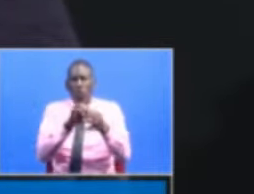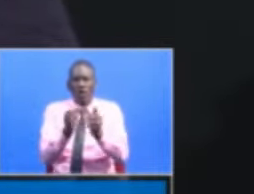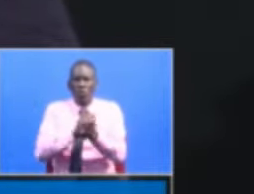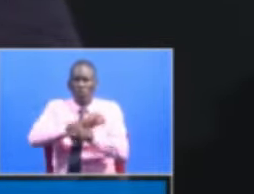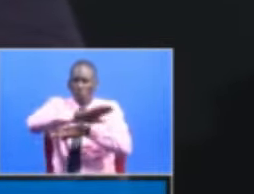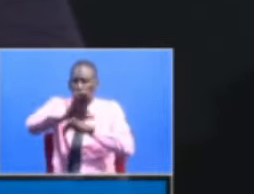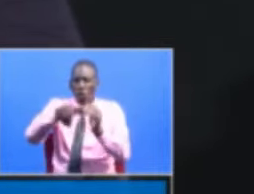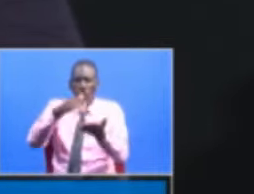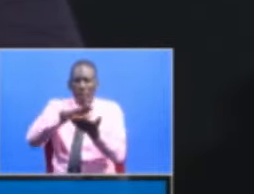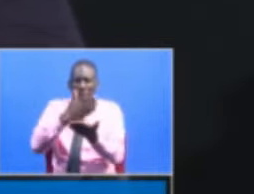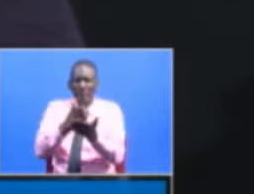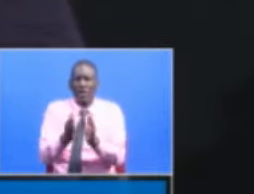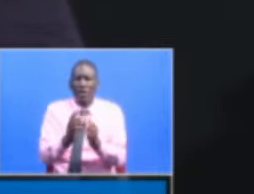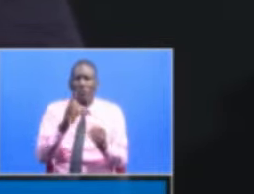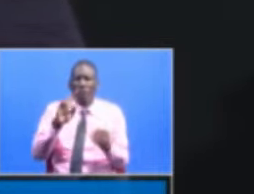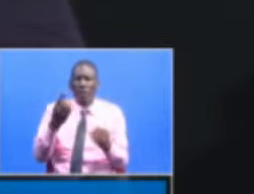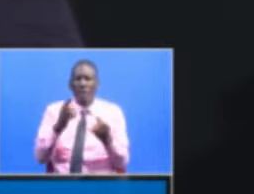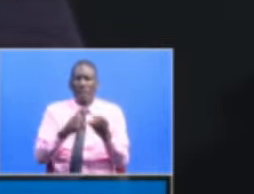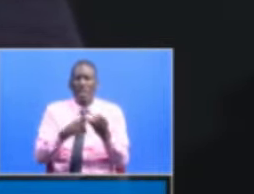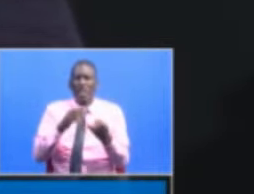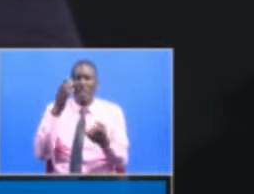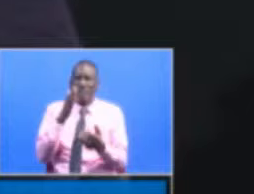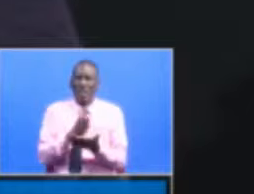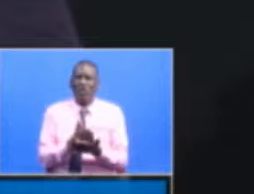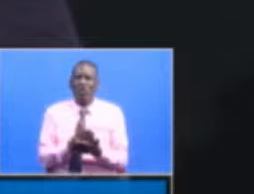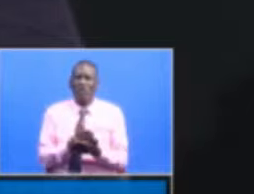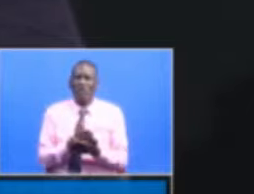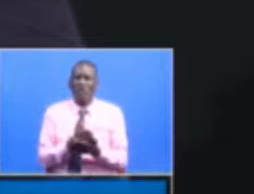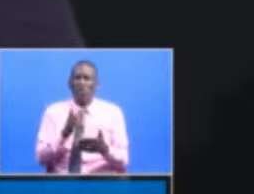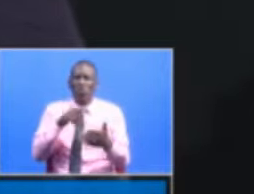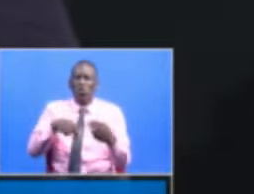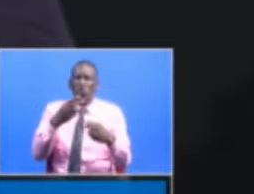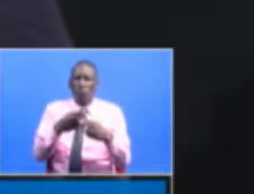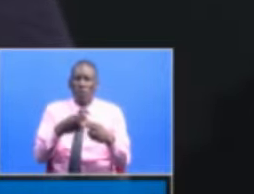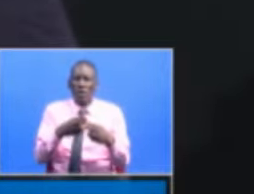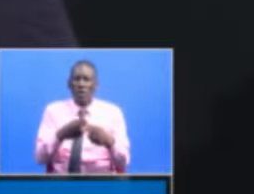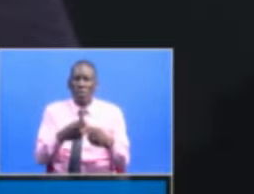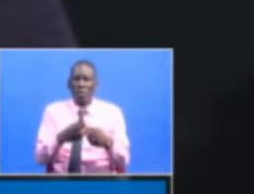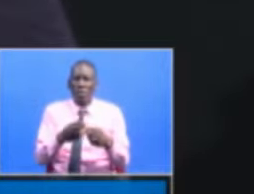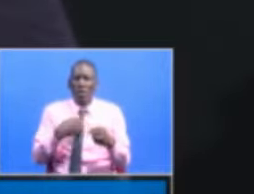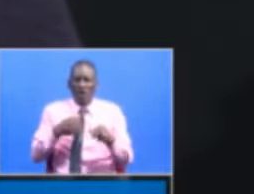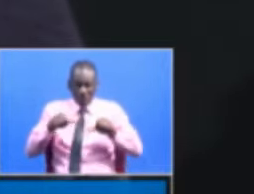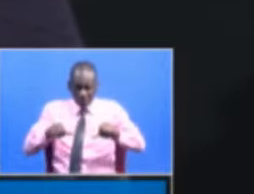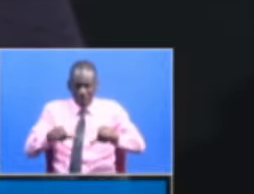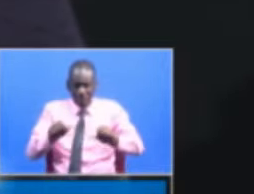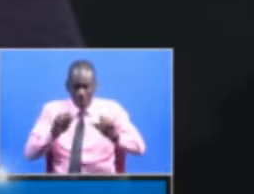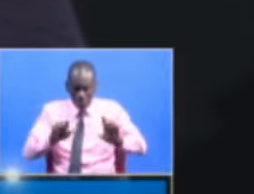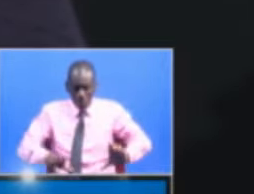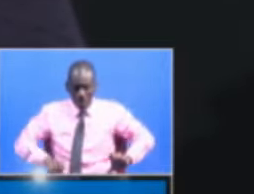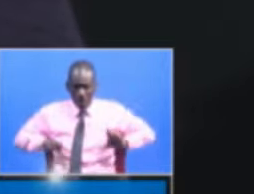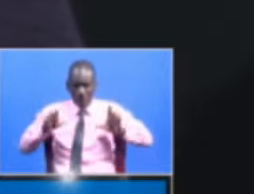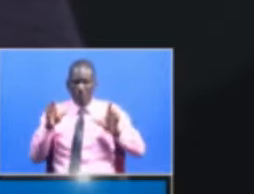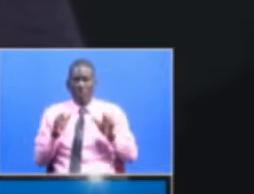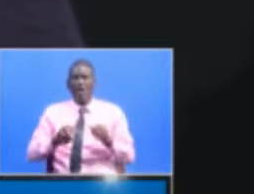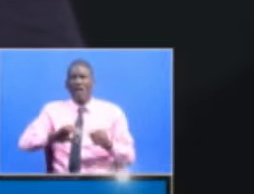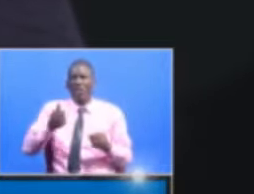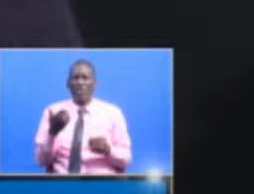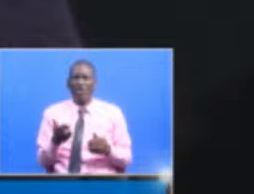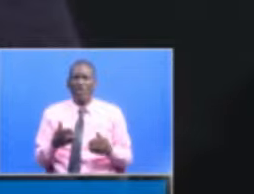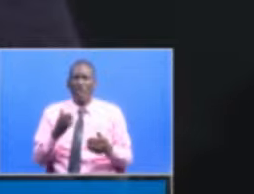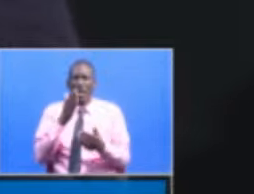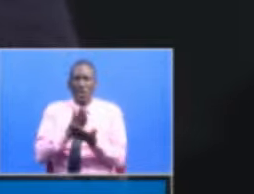sectors. And one of them is actually what is called building sustainable livelihoods. Mm. The other one is actually